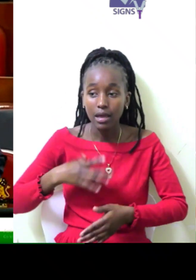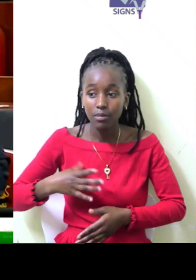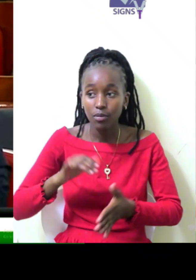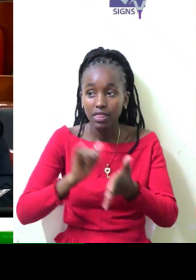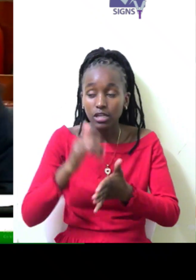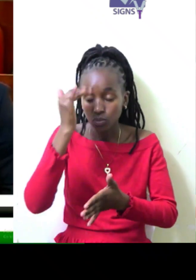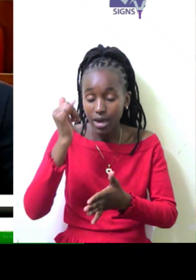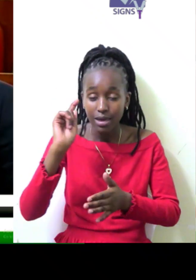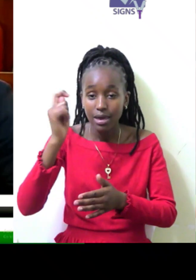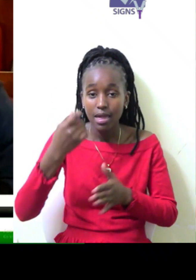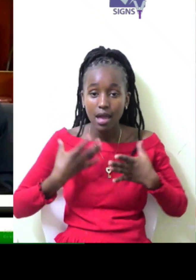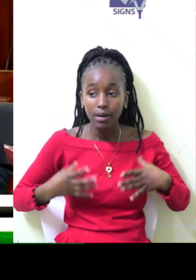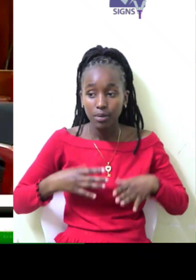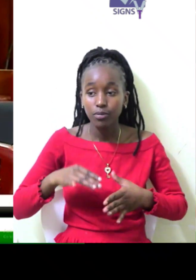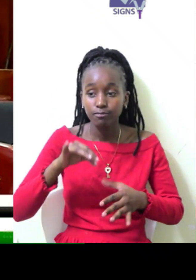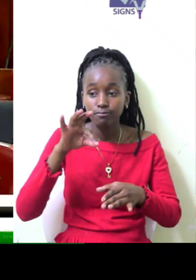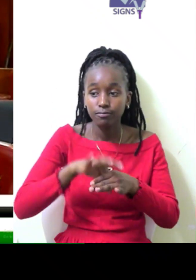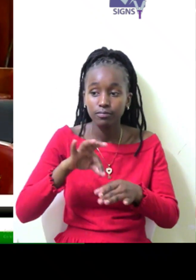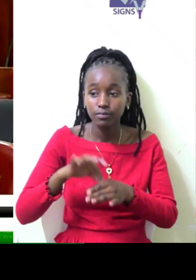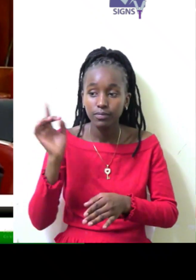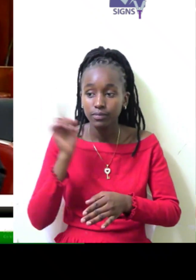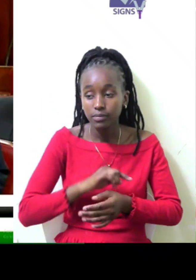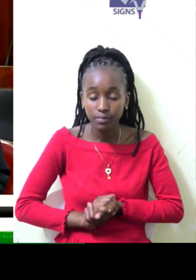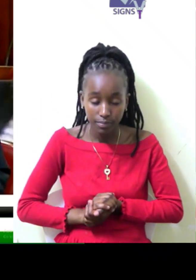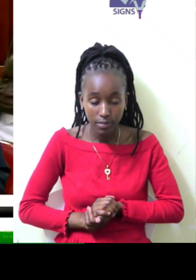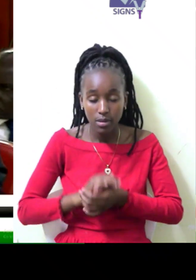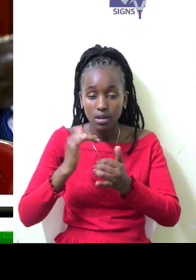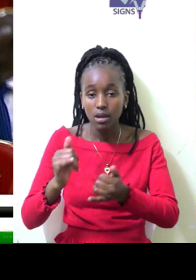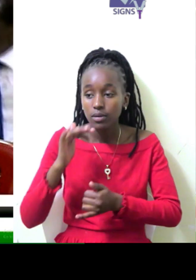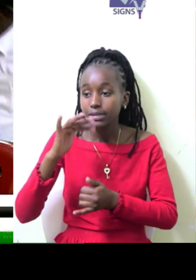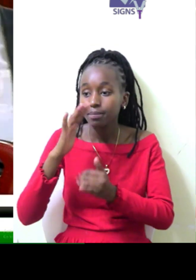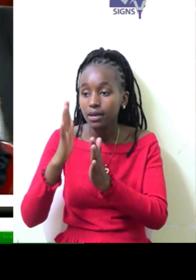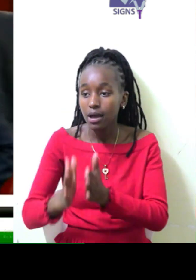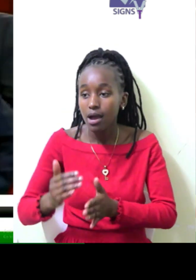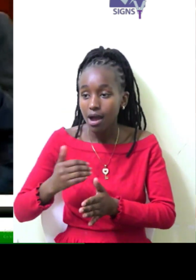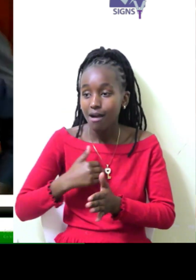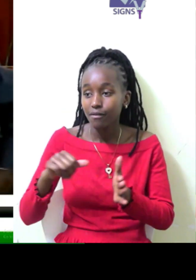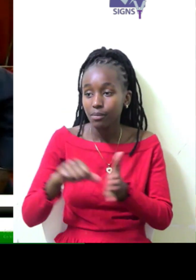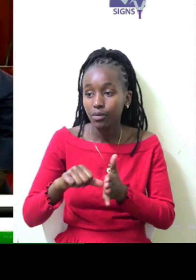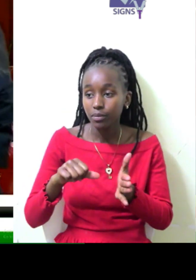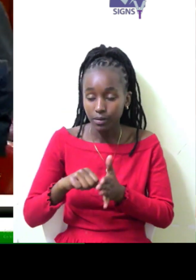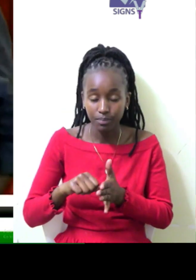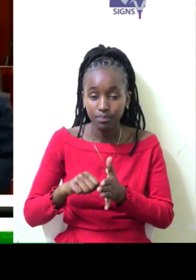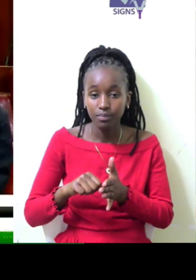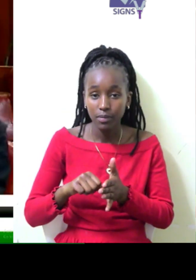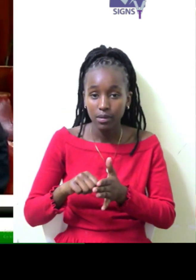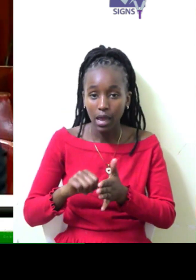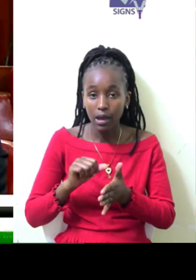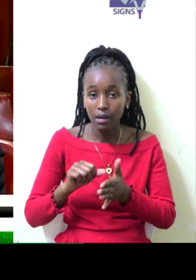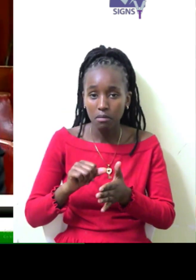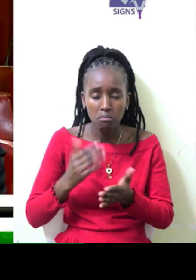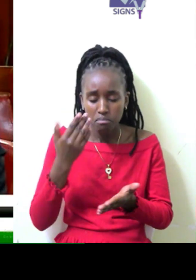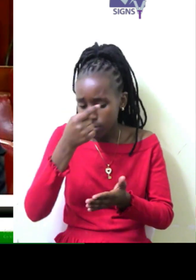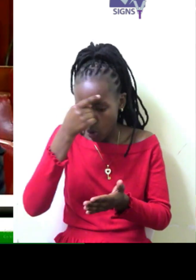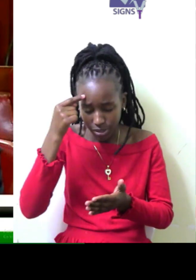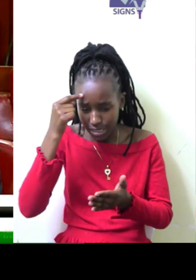directly by those Kenyans. Honorable Speaker, I have a problem with what is in clause 2